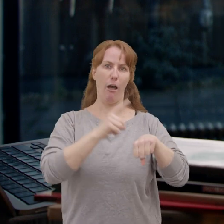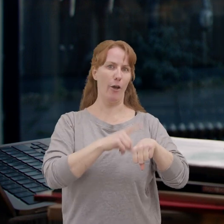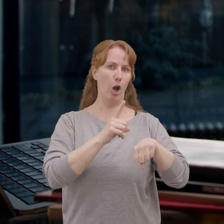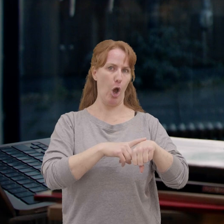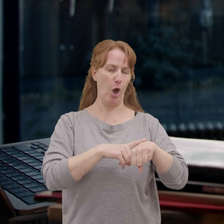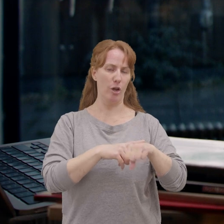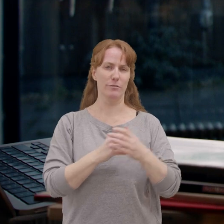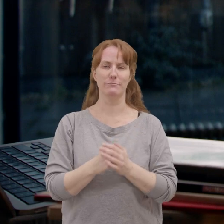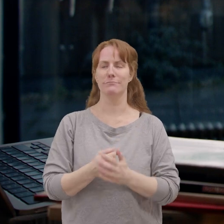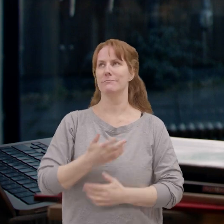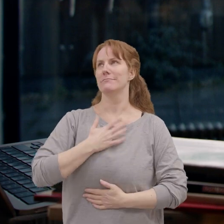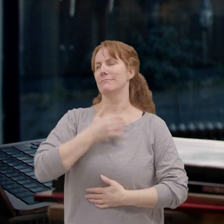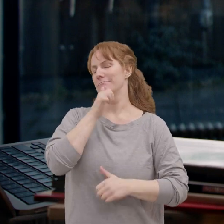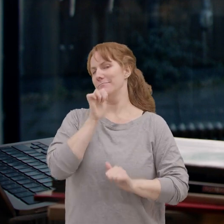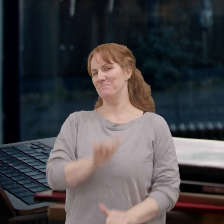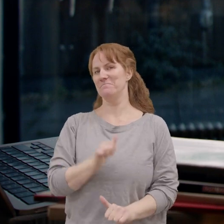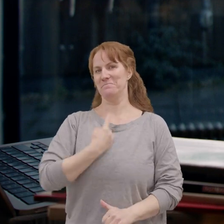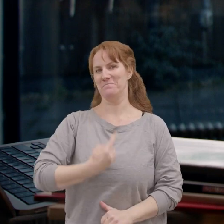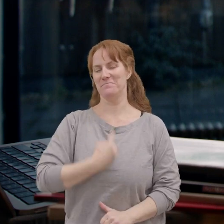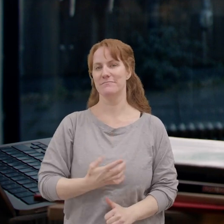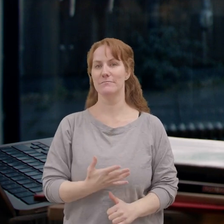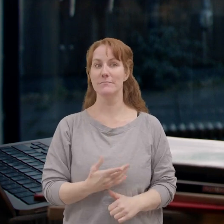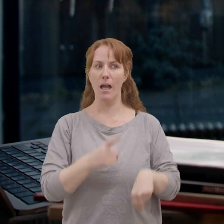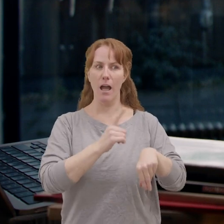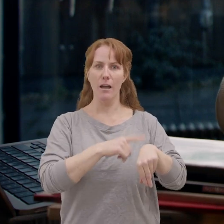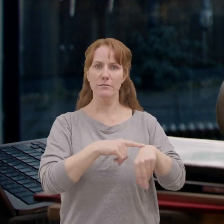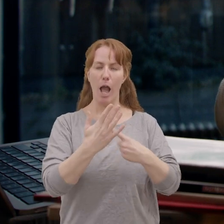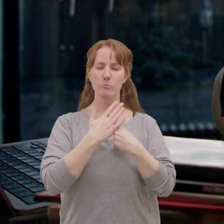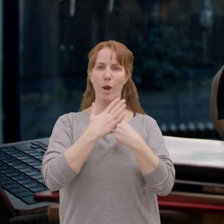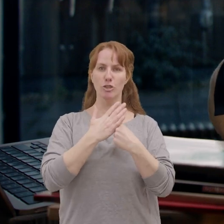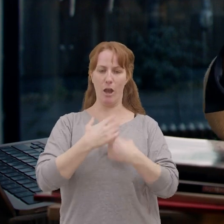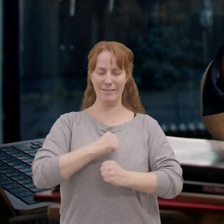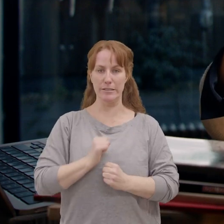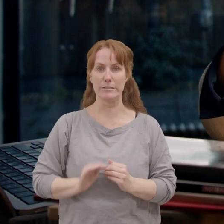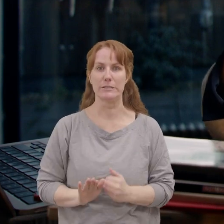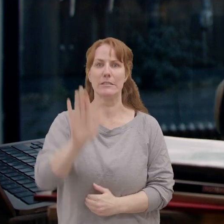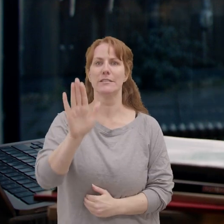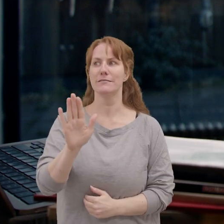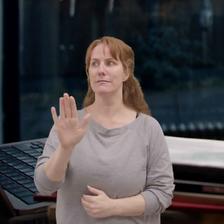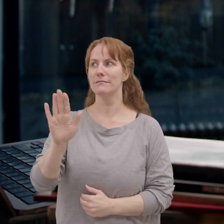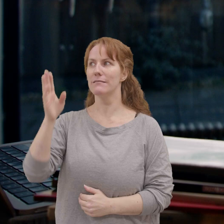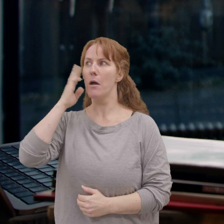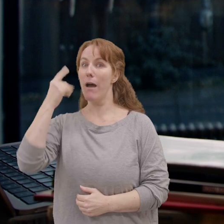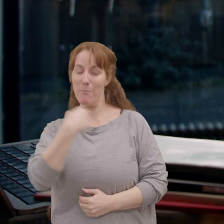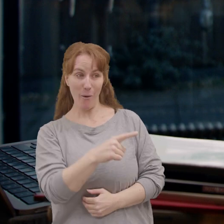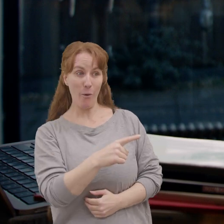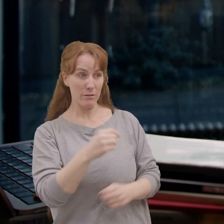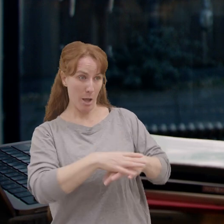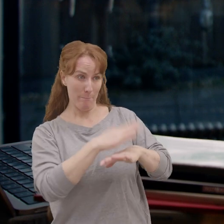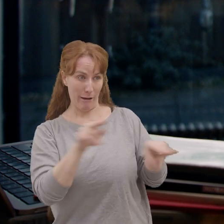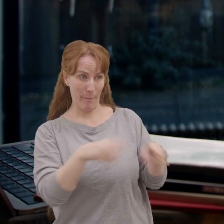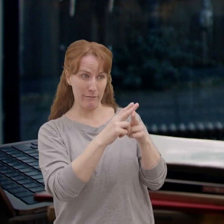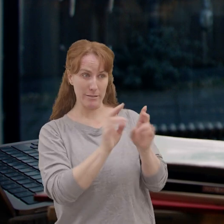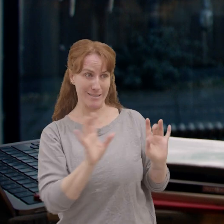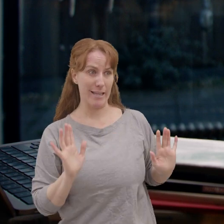is one of my personal favorites. As soon as you put a time limit on things, the tension ramps up a lot. Juliet's mum doesn't just come in and say, "Hey,